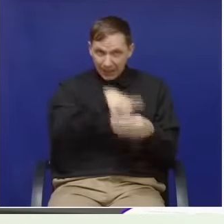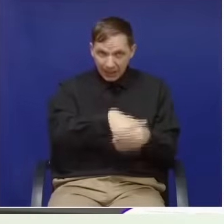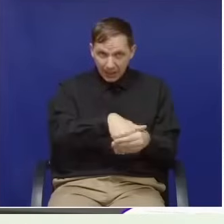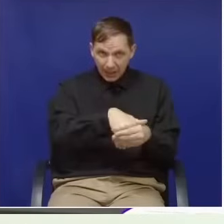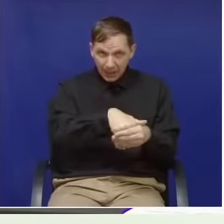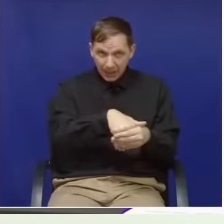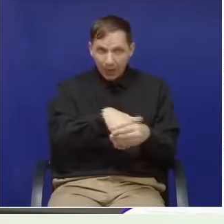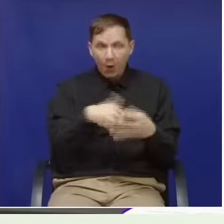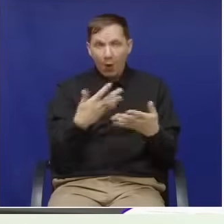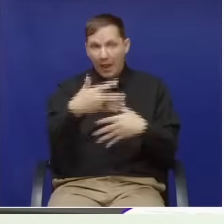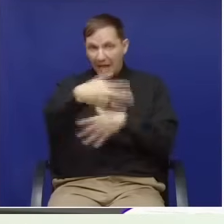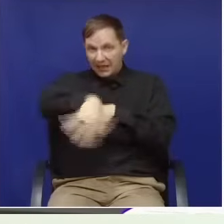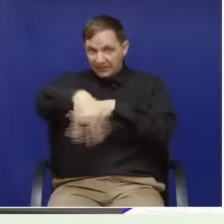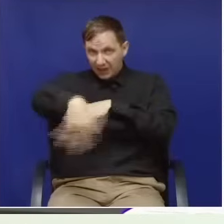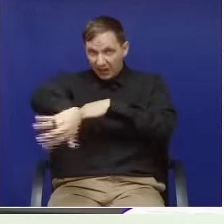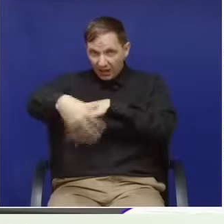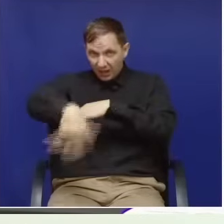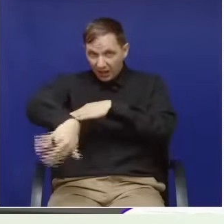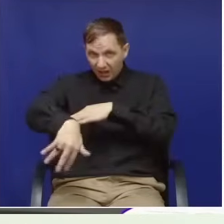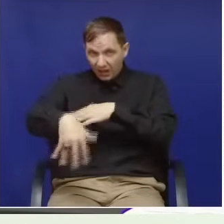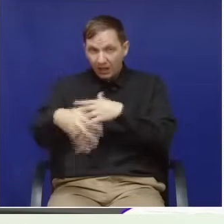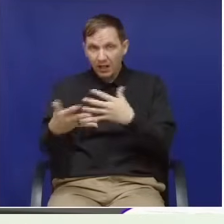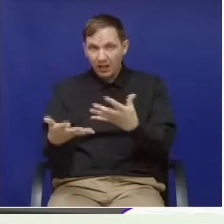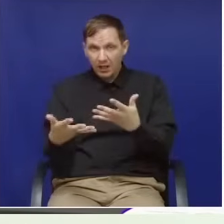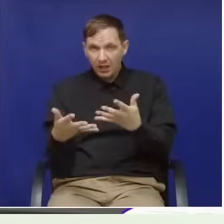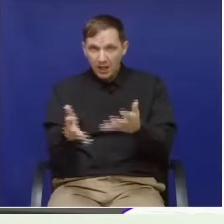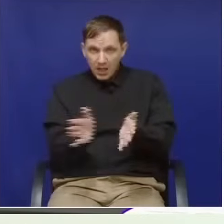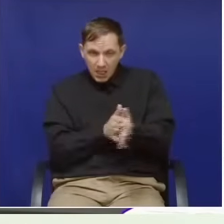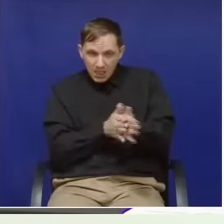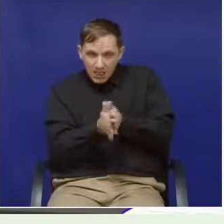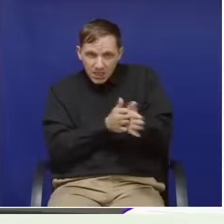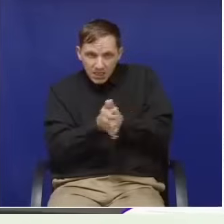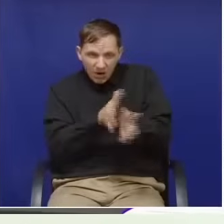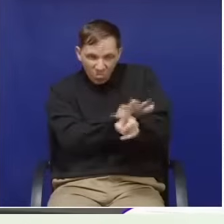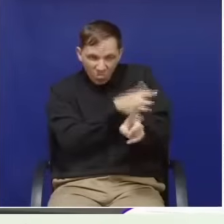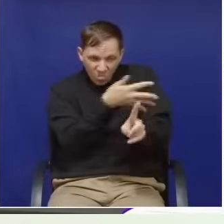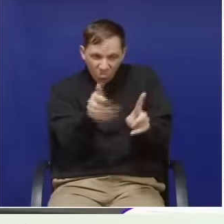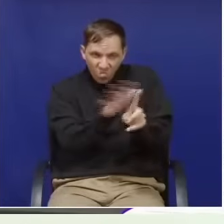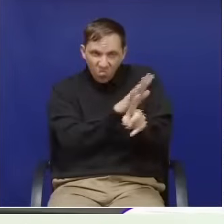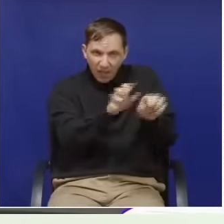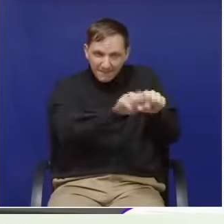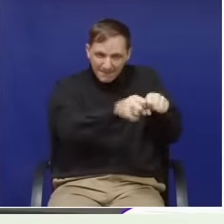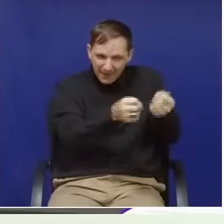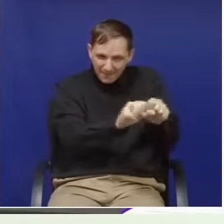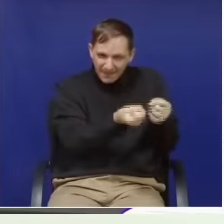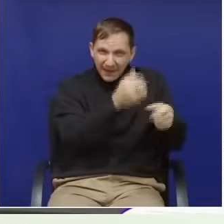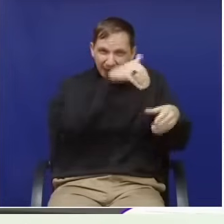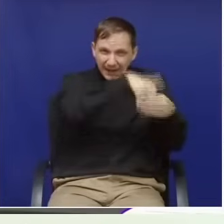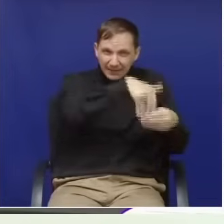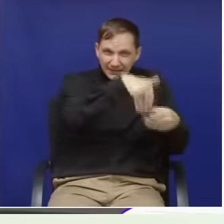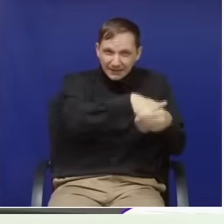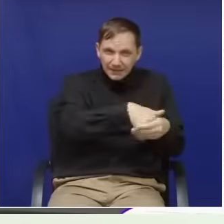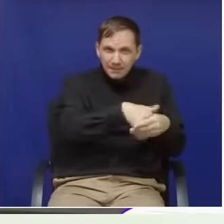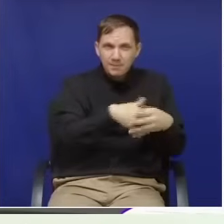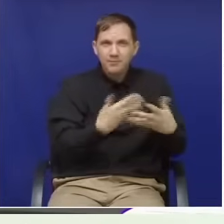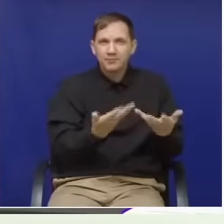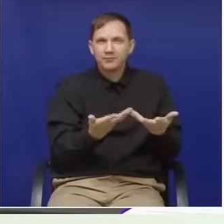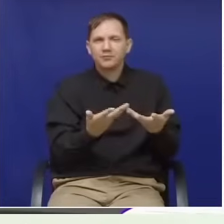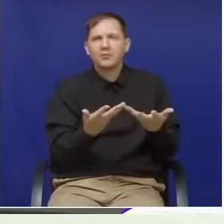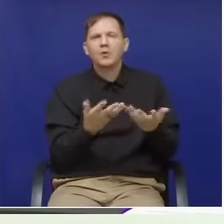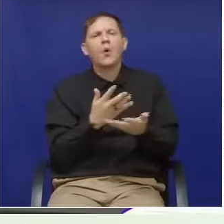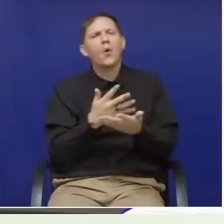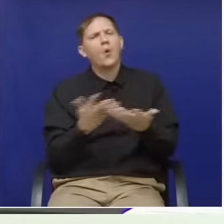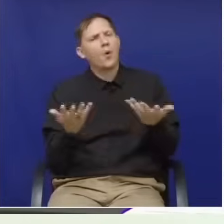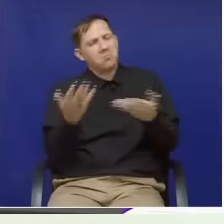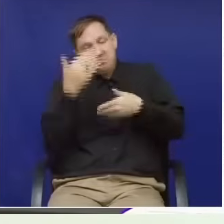Is it external? Is it part of sabotage the capacity of the defense? So those details